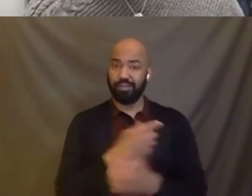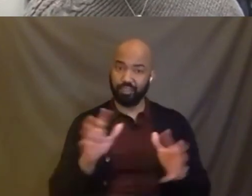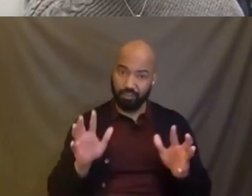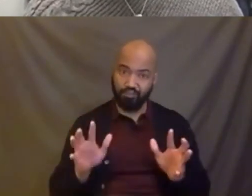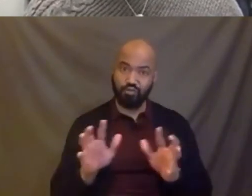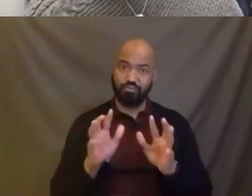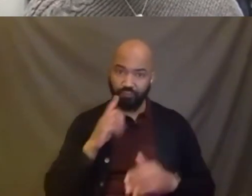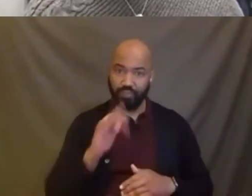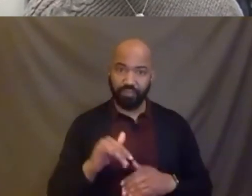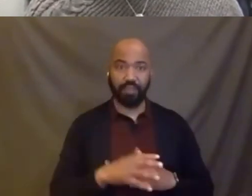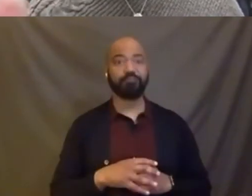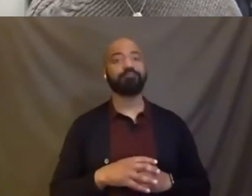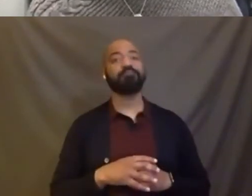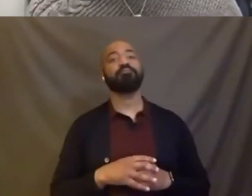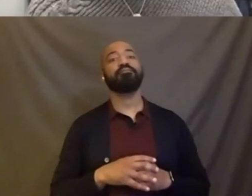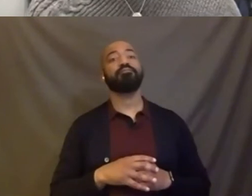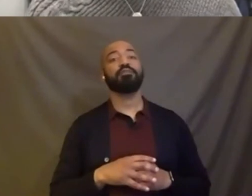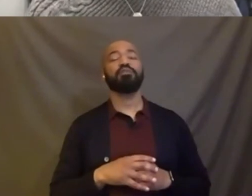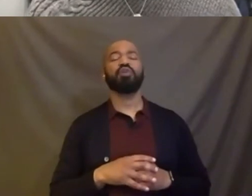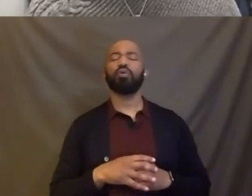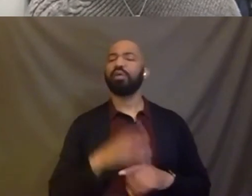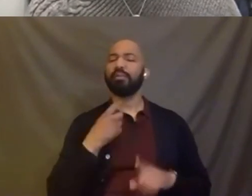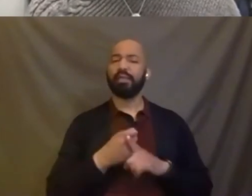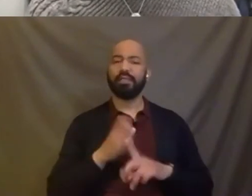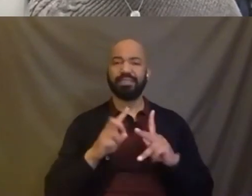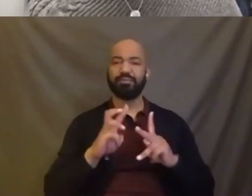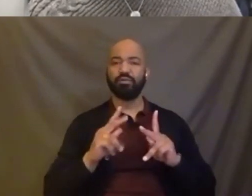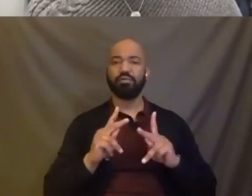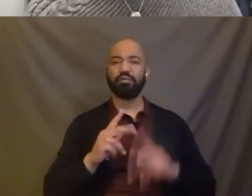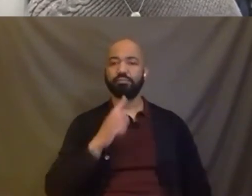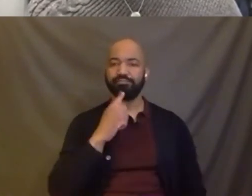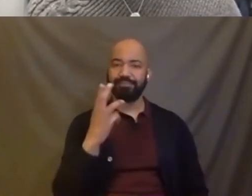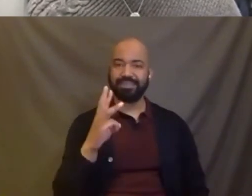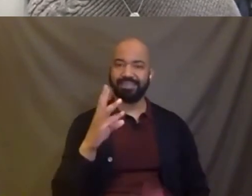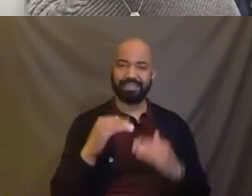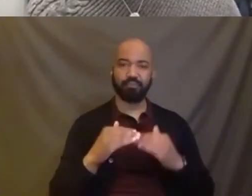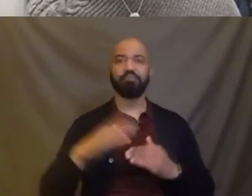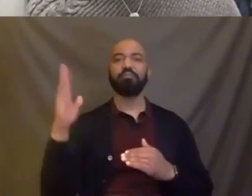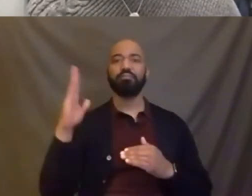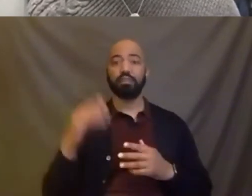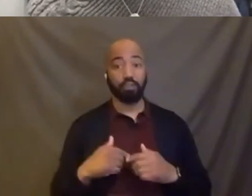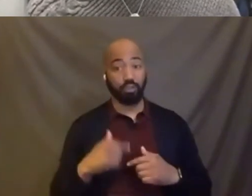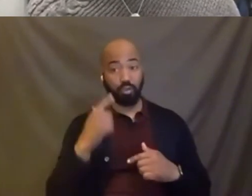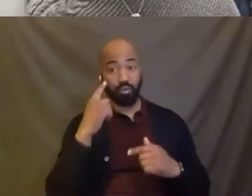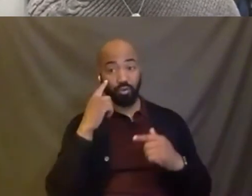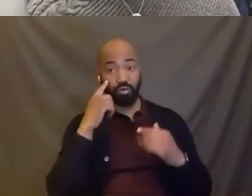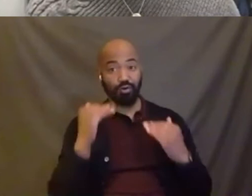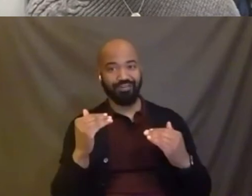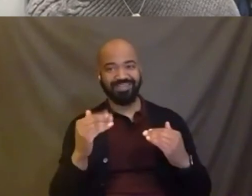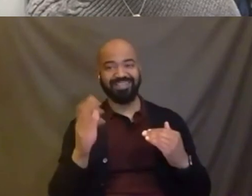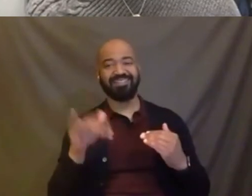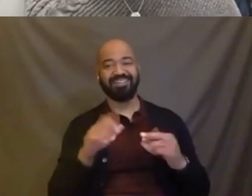affects 16-year-old people and above, that hopefully that response is going to be as minimal as